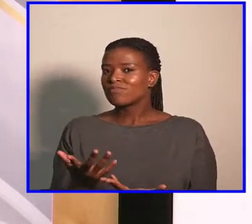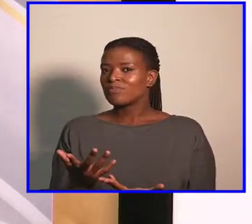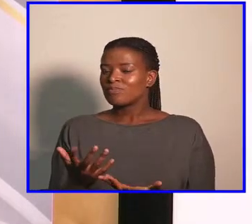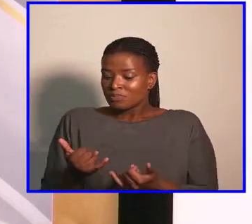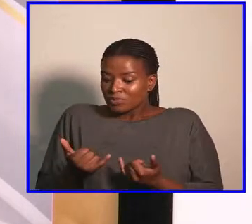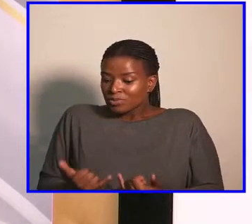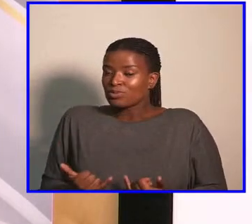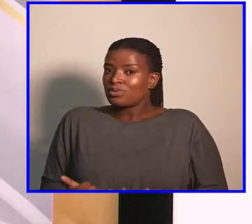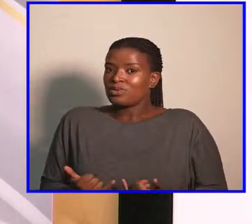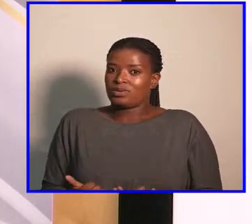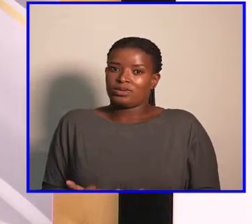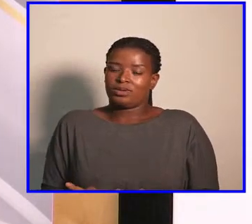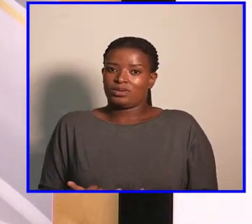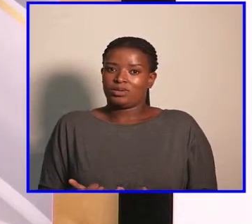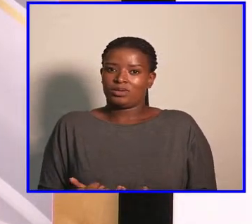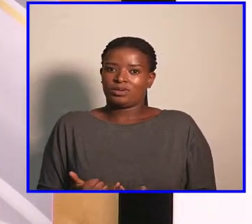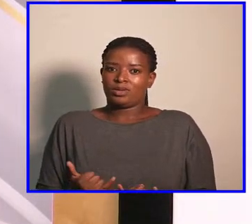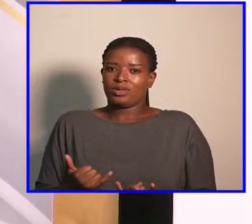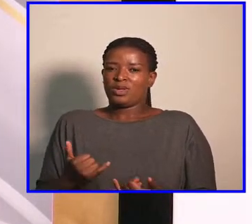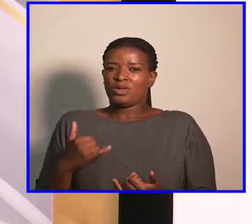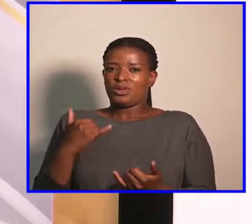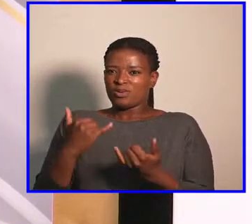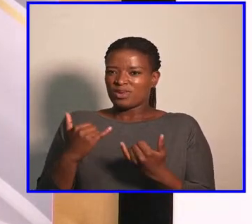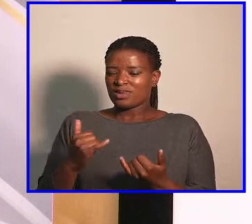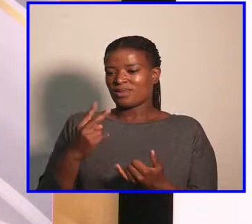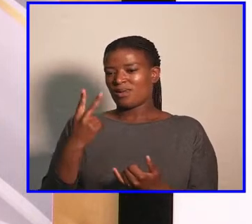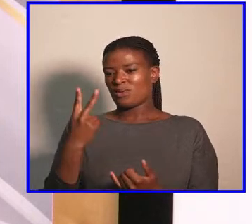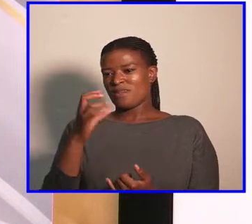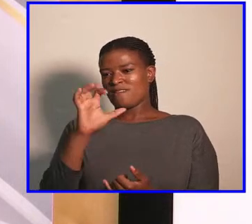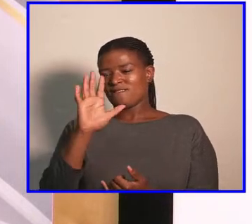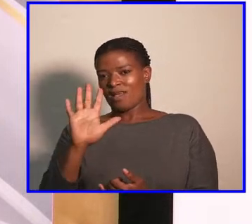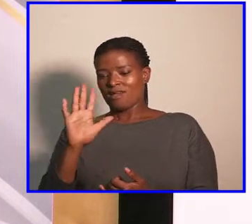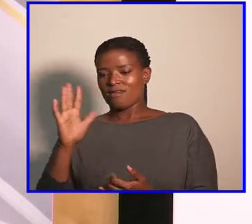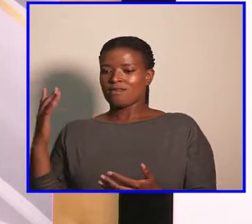And today we mark 25